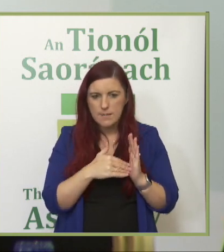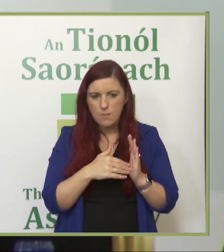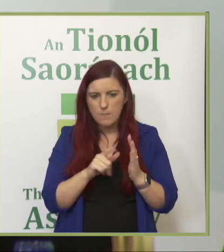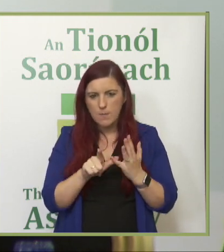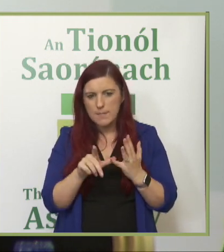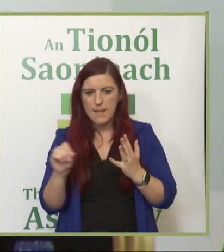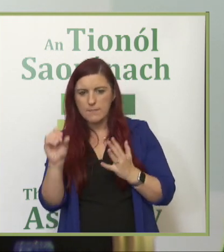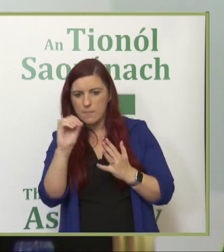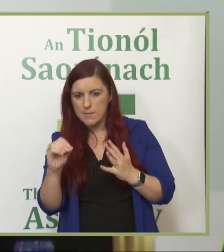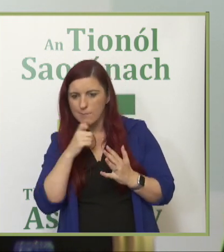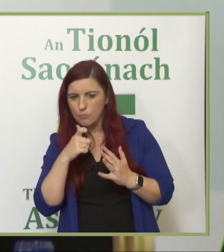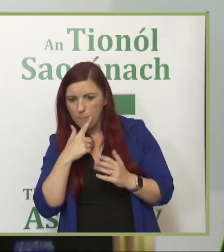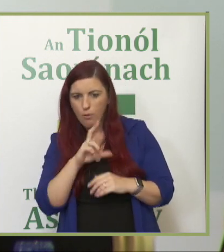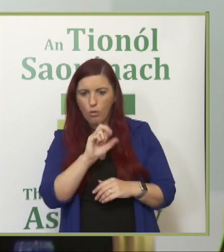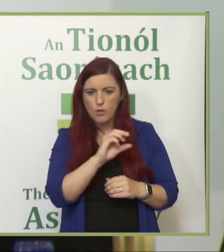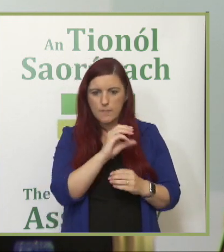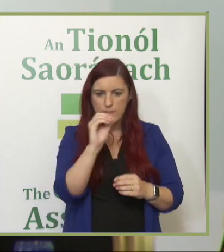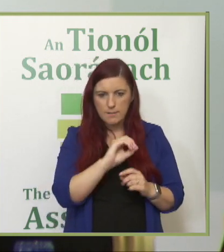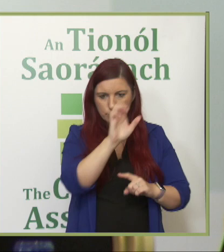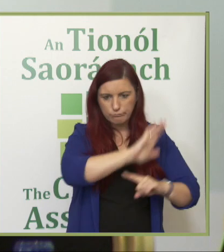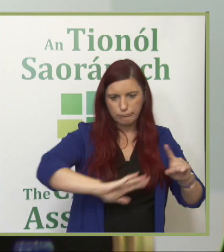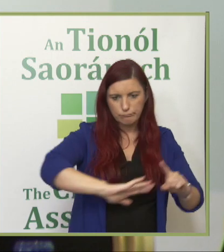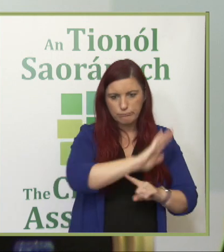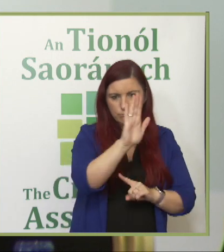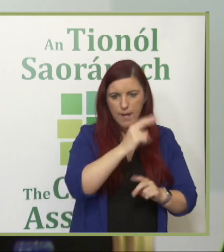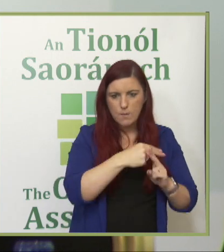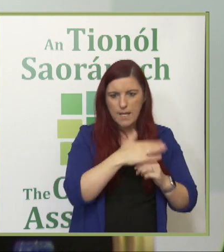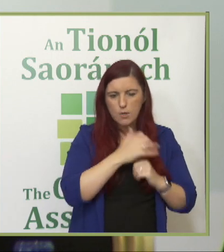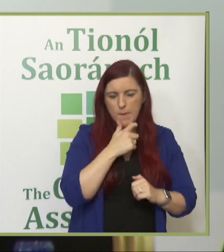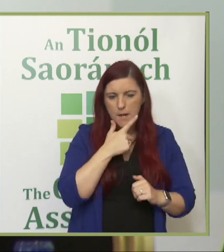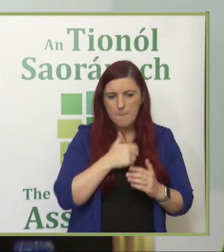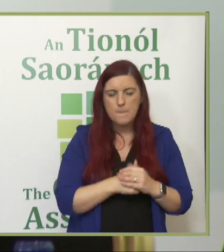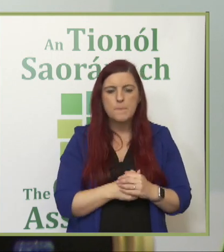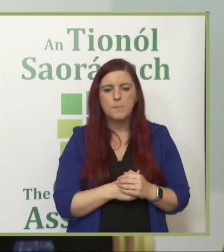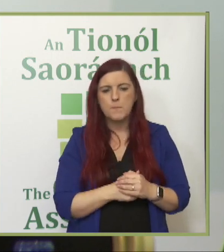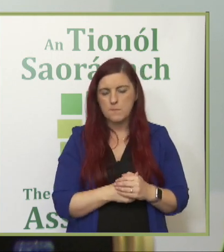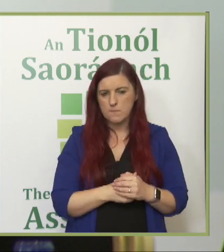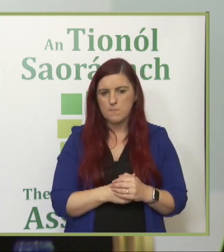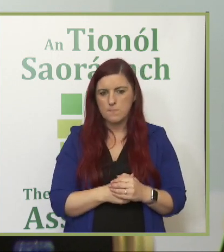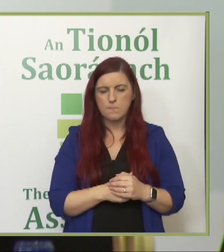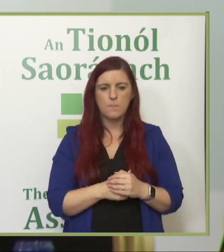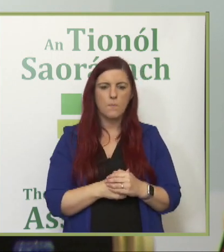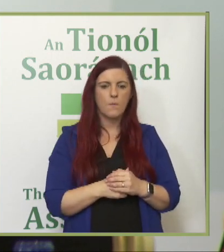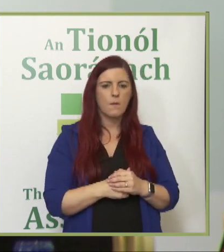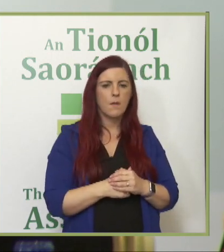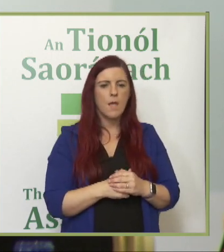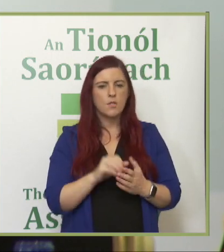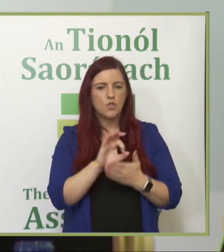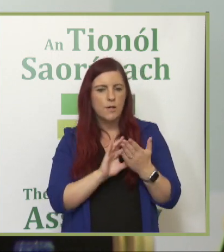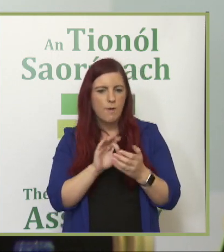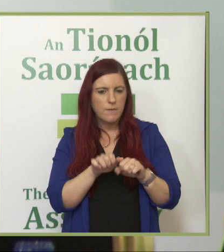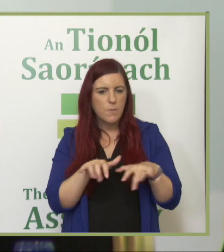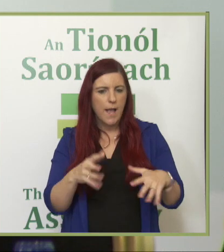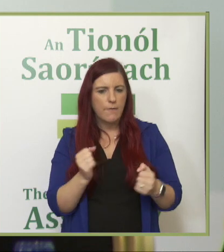70%, 30% in Dublin, outside Dublin. And in terms of a geographical spread, there's a couple of areas where we